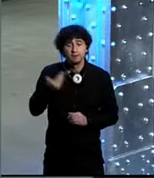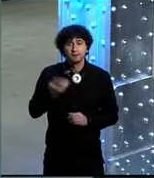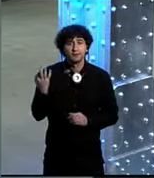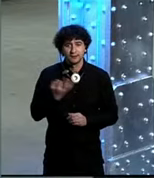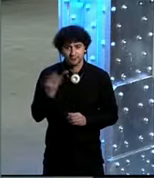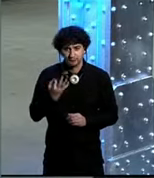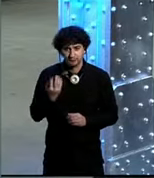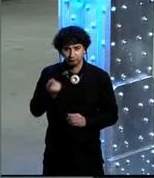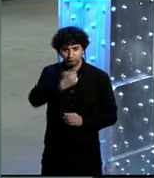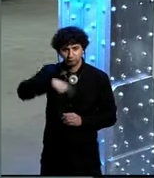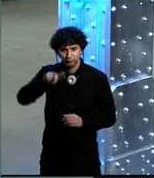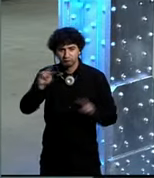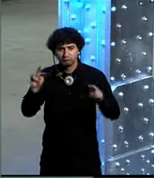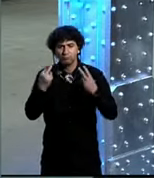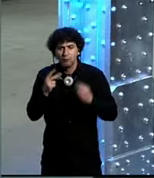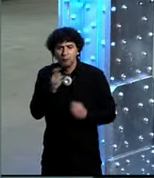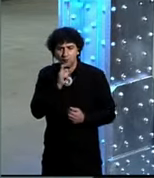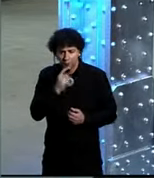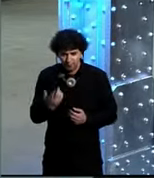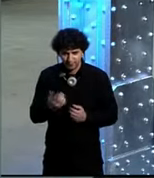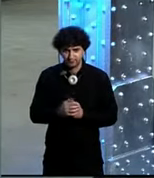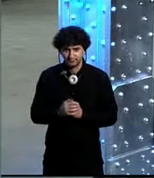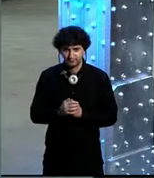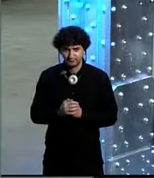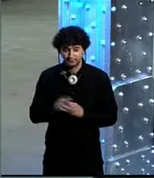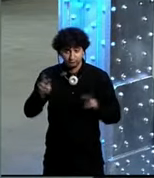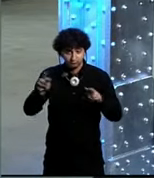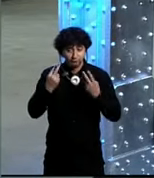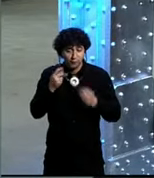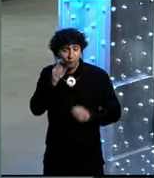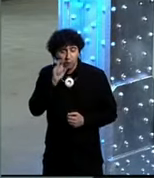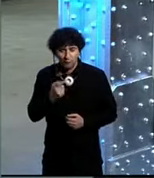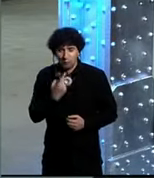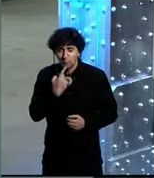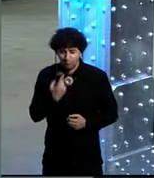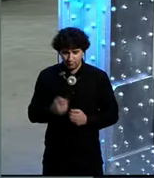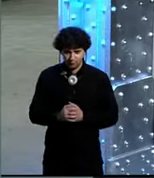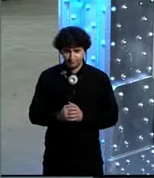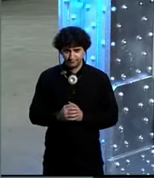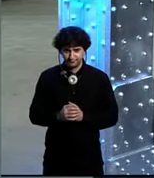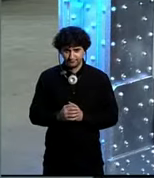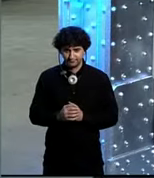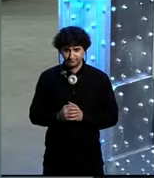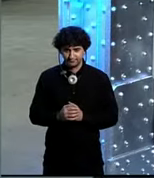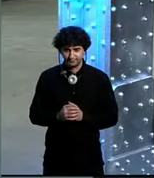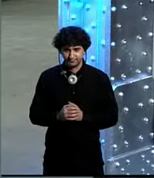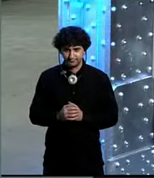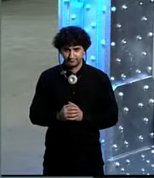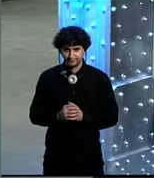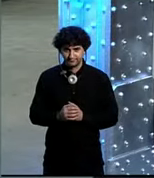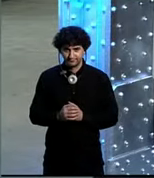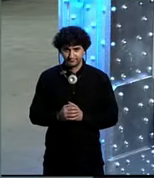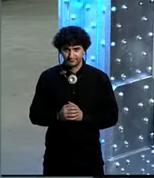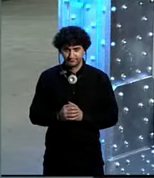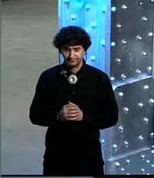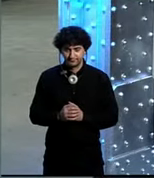of less importance what kind of impression it really is. Now, a small fourth point.